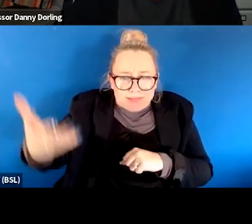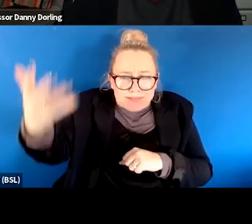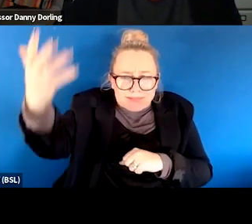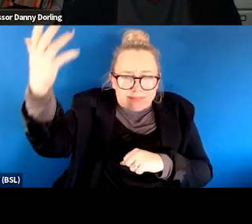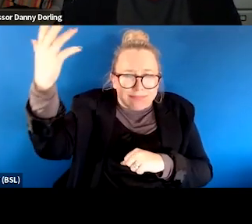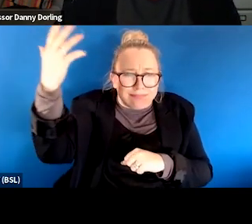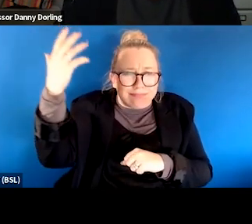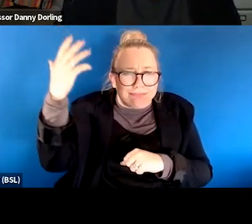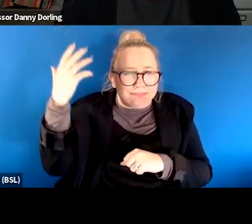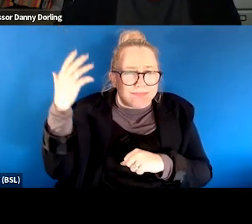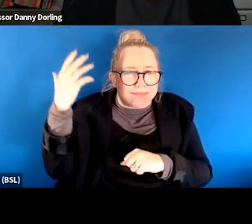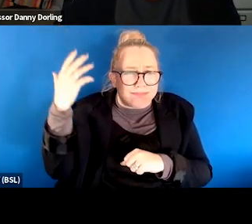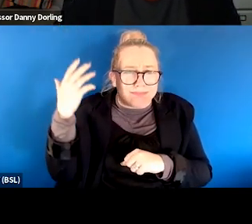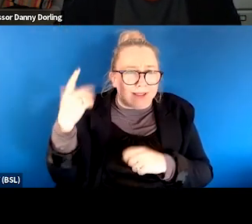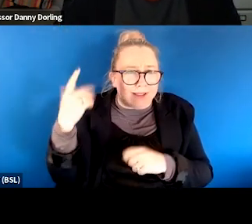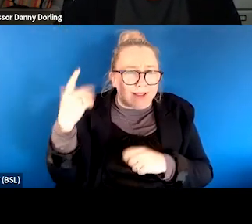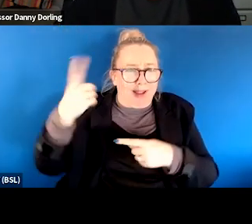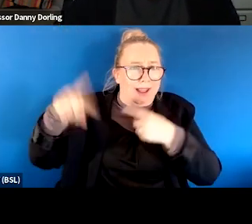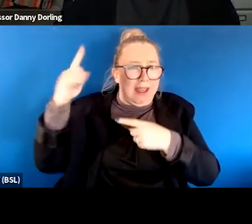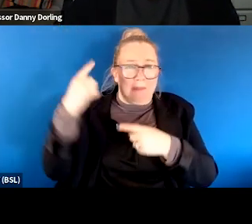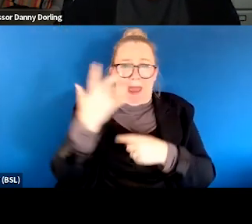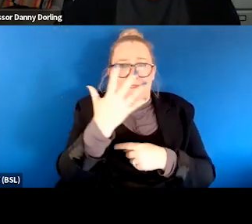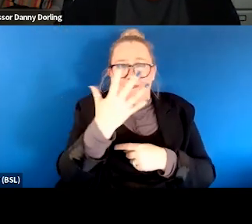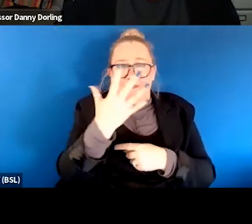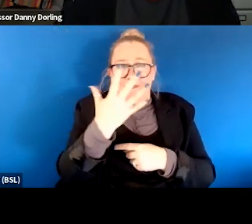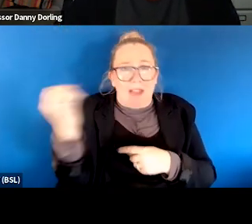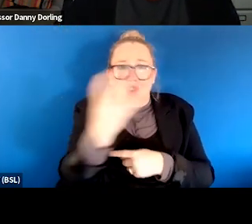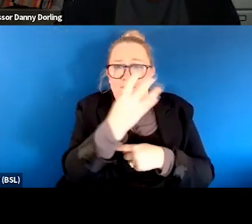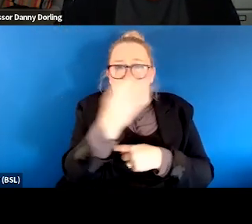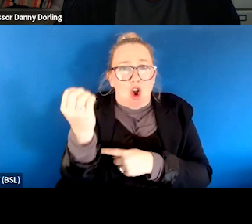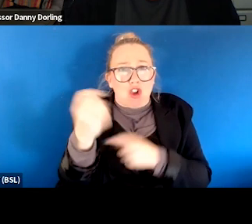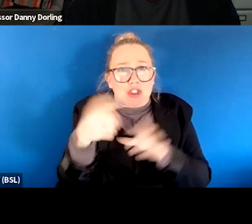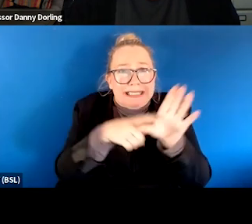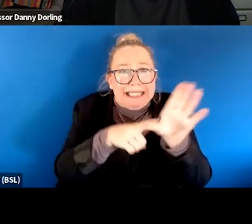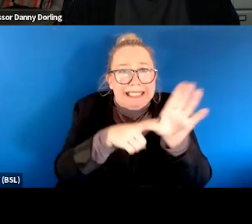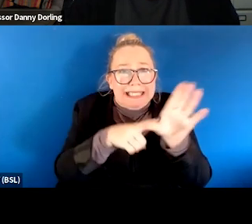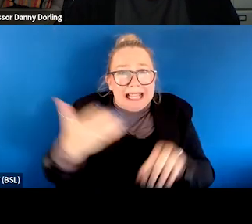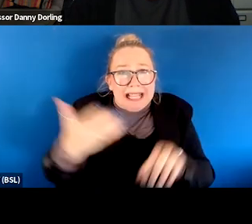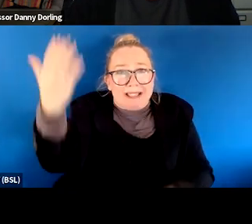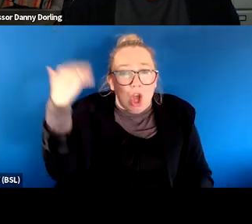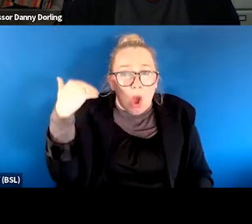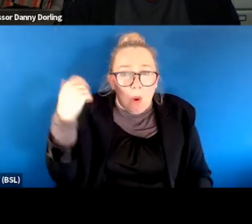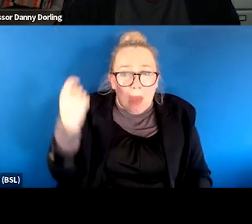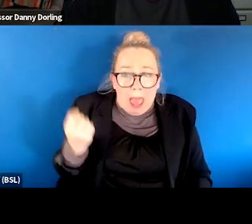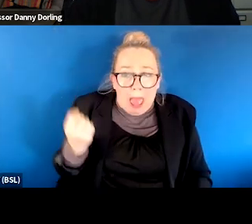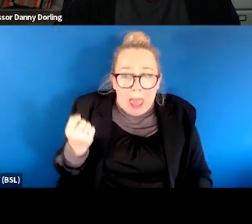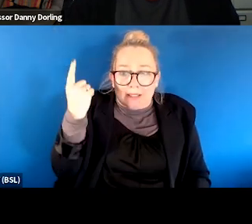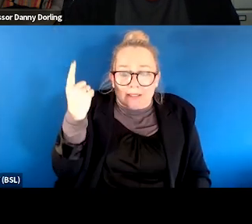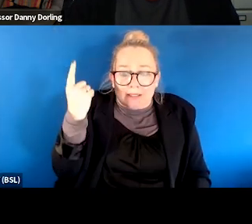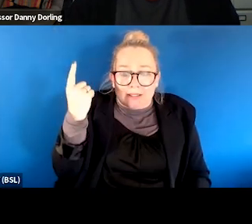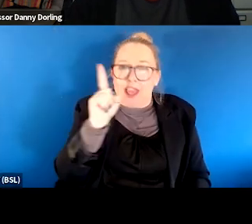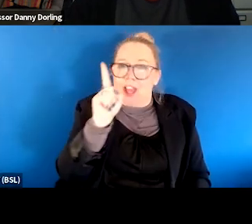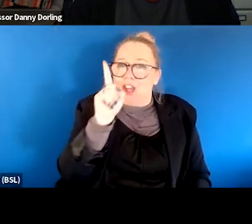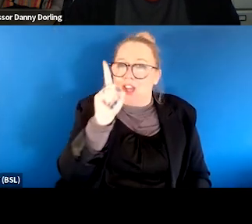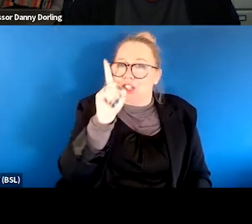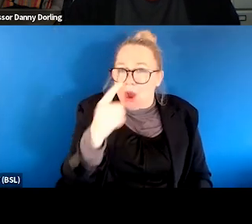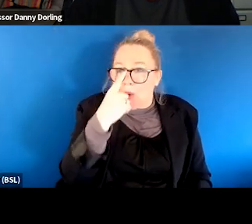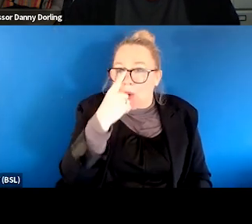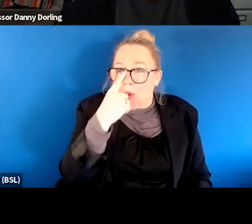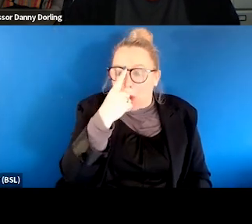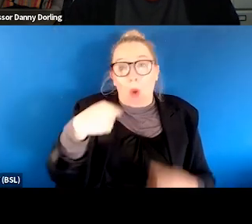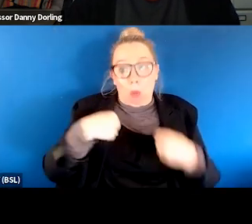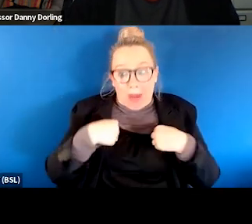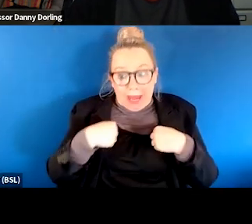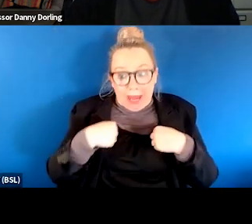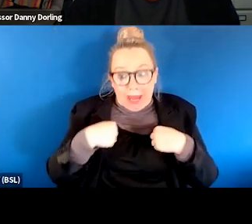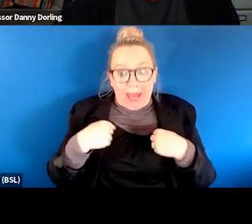millennia ago, at least 500, 400 years ago. So what we have lived through is really quite